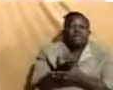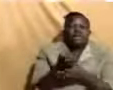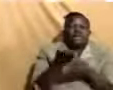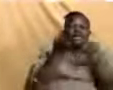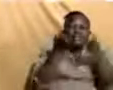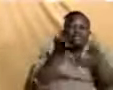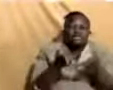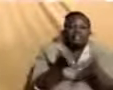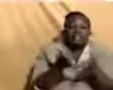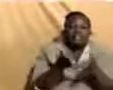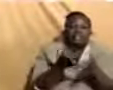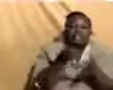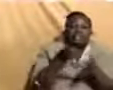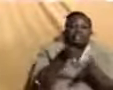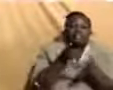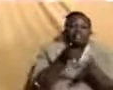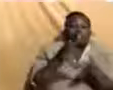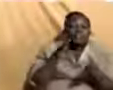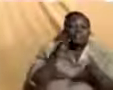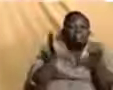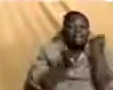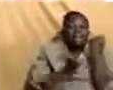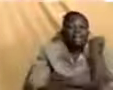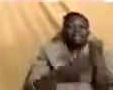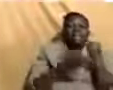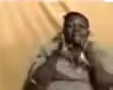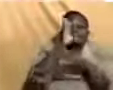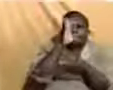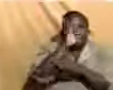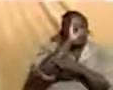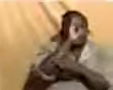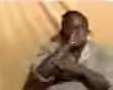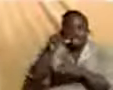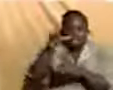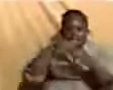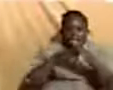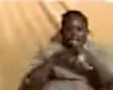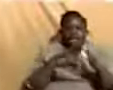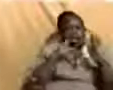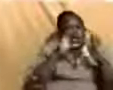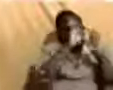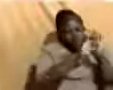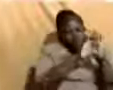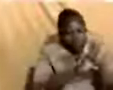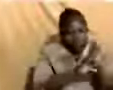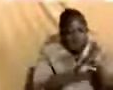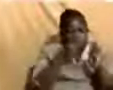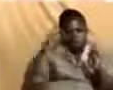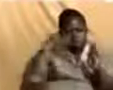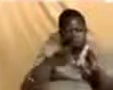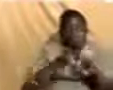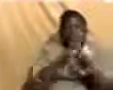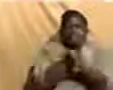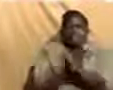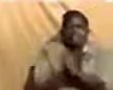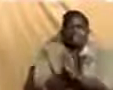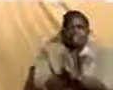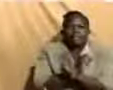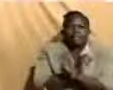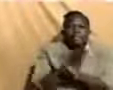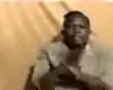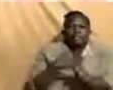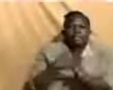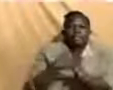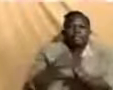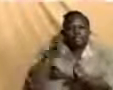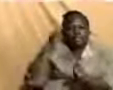it is an inbuilt defense mechanism we have in our Constitution for its defense. I am urging this particular court to